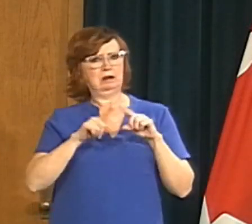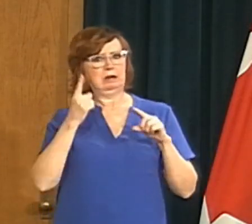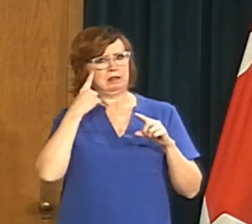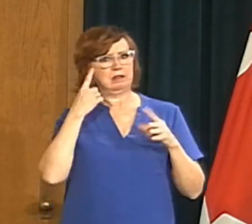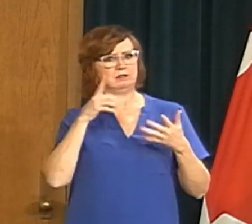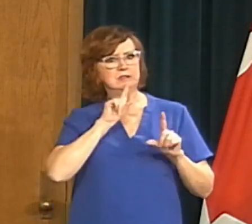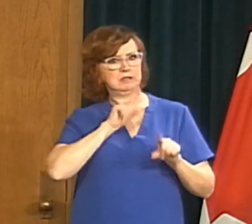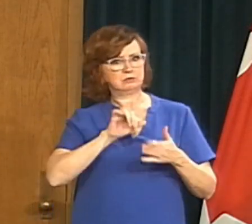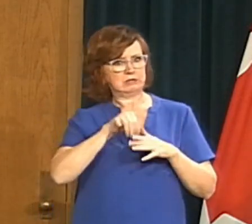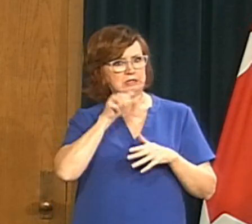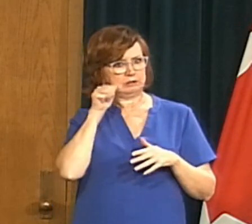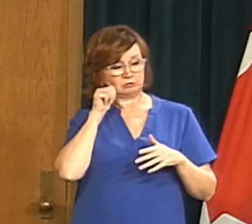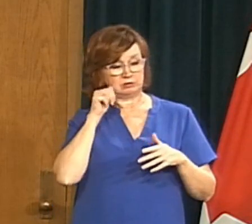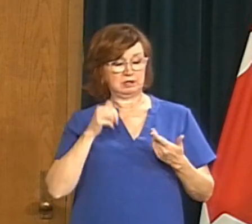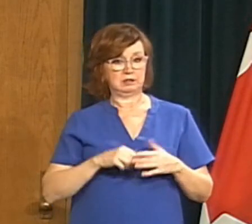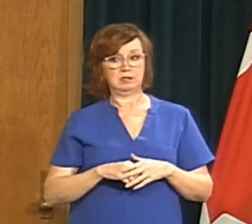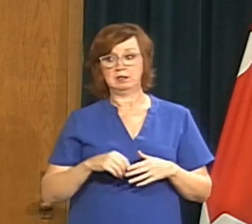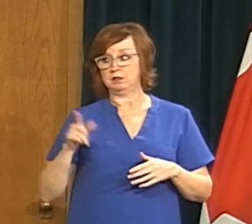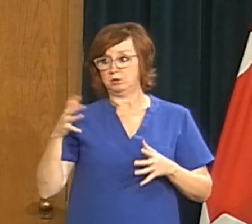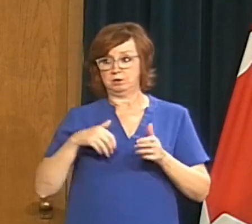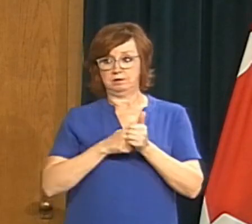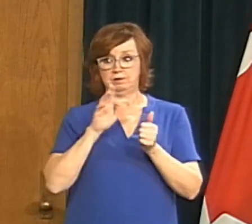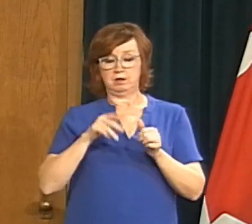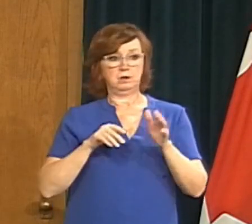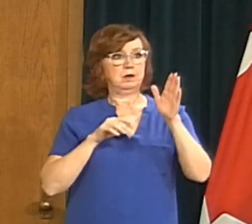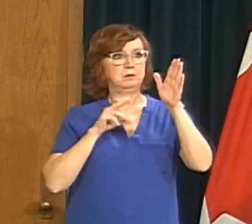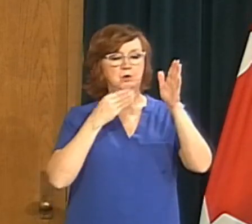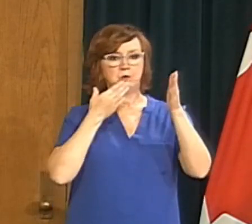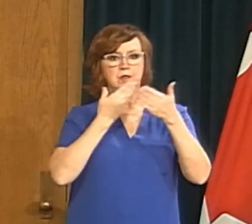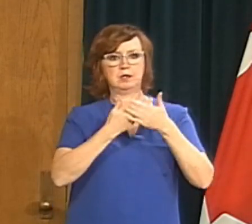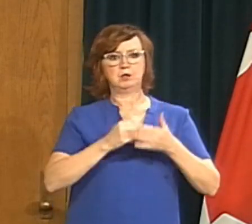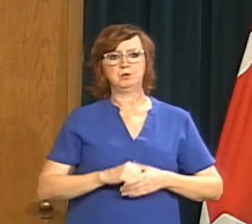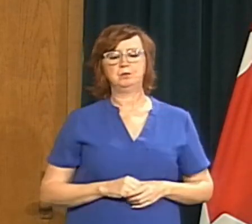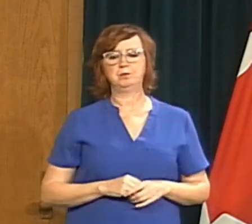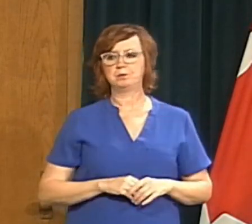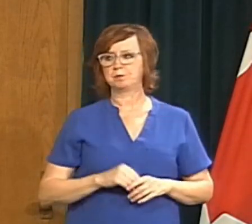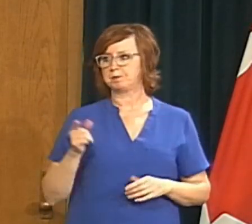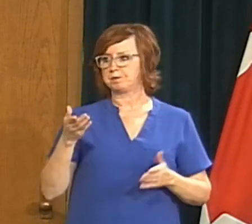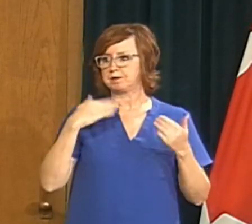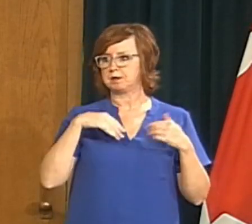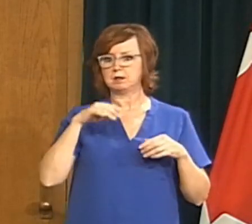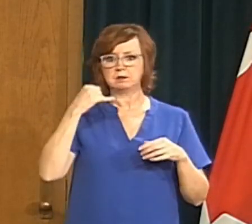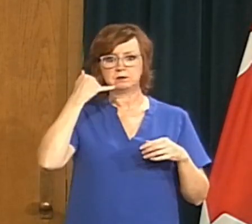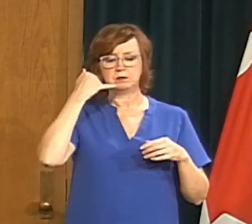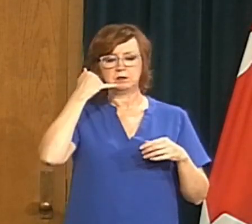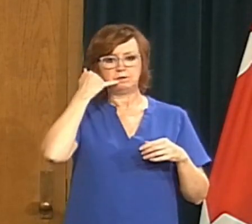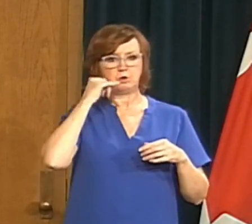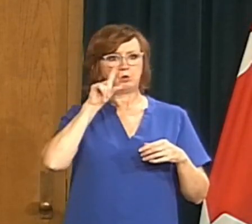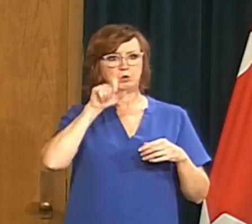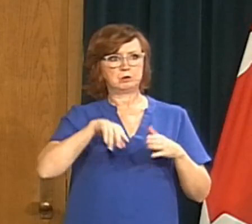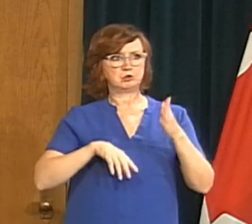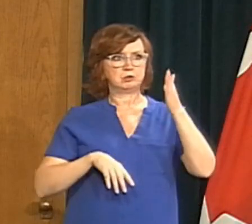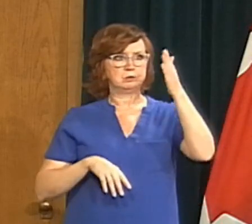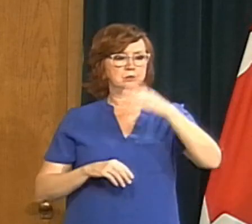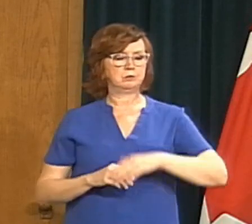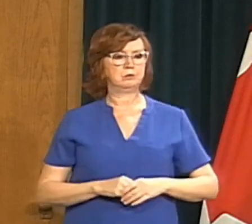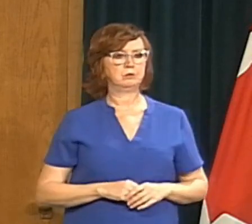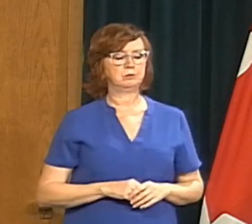position. You have a follow-up, Callie? No, thank you very much. We'll take our next question from the phone line.